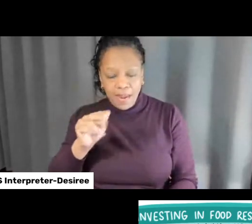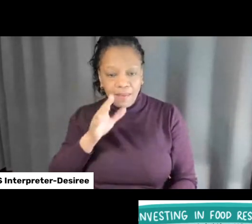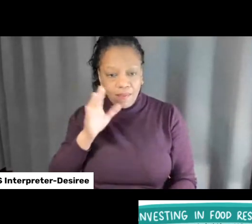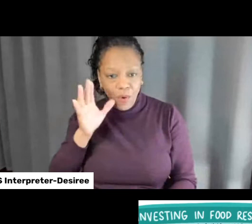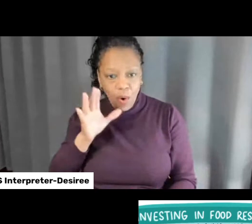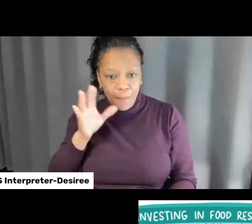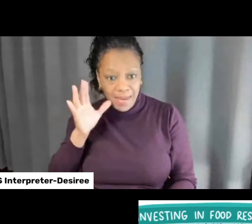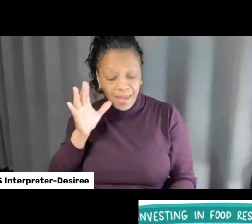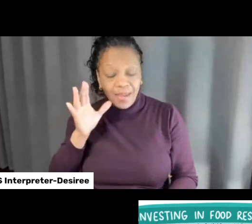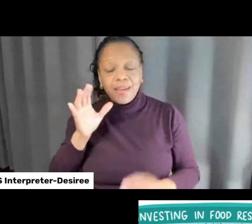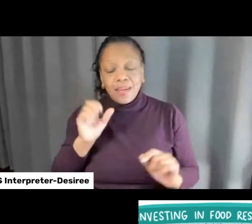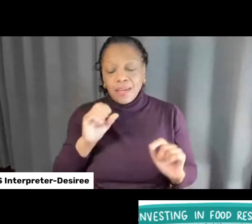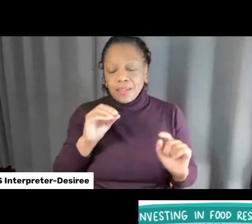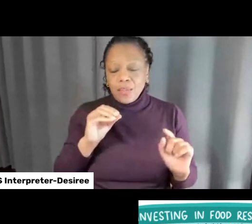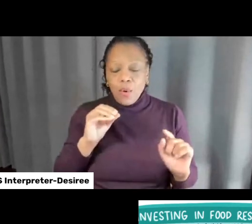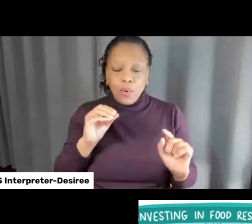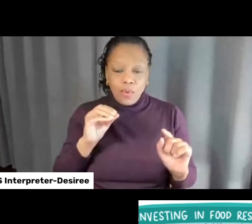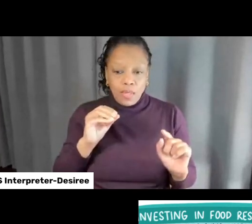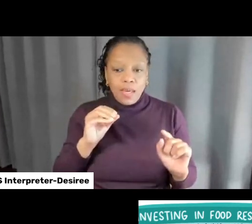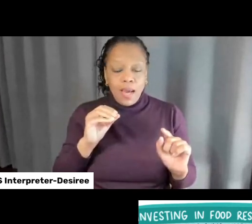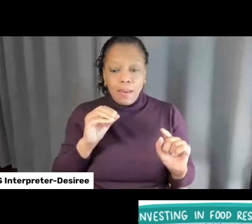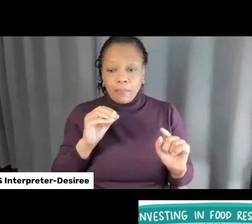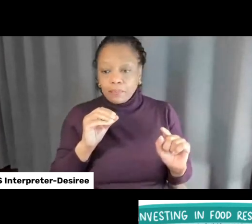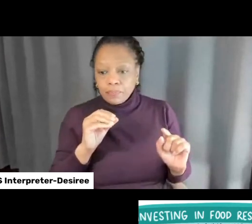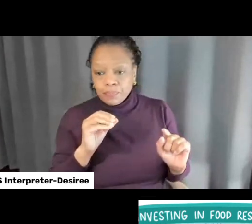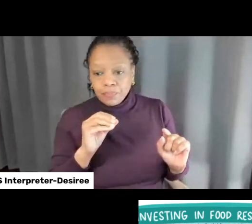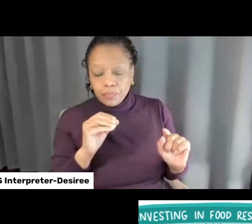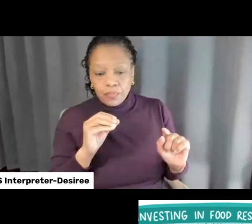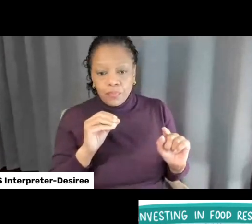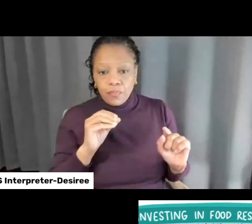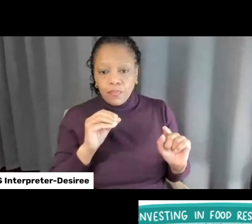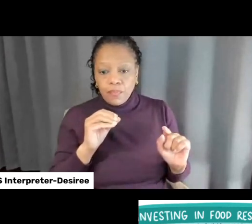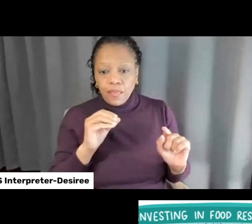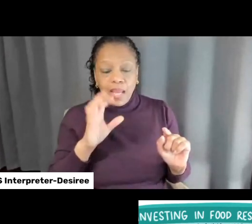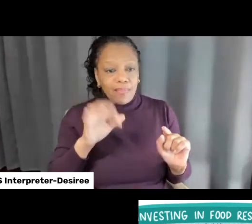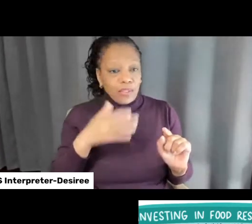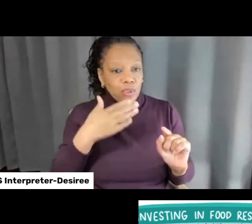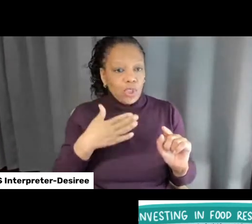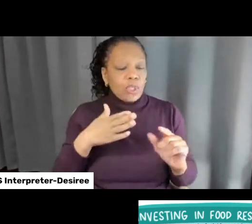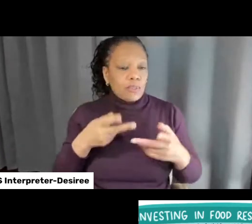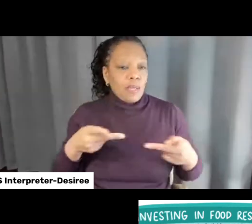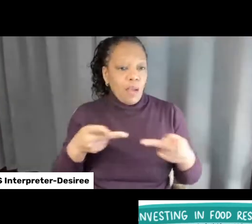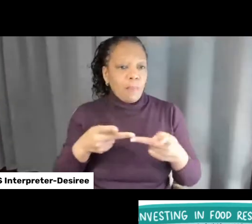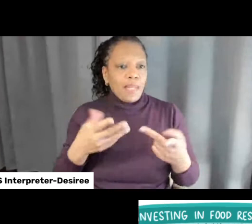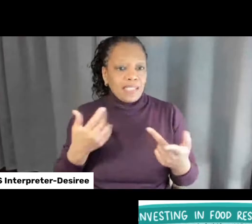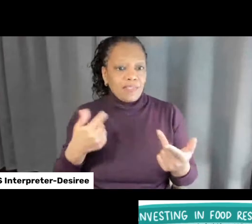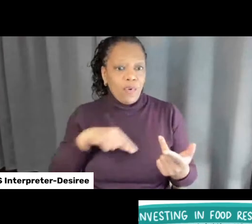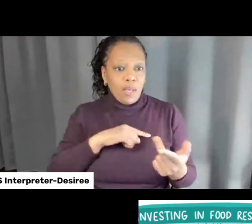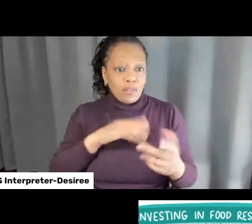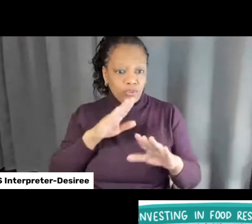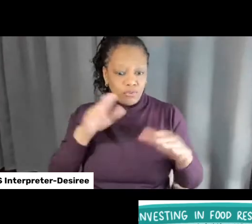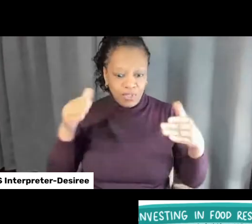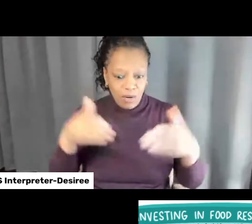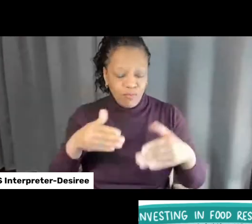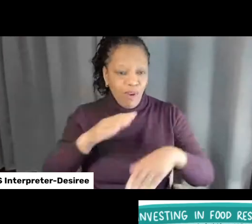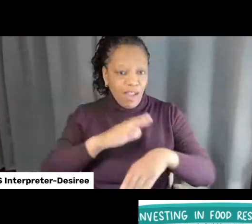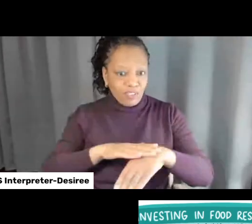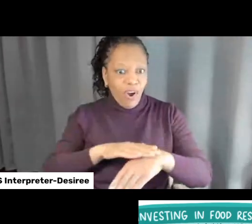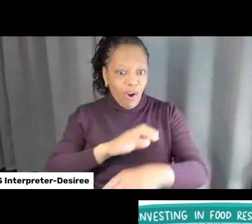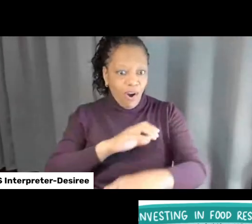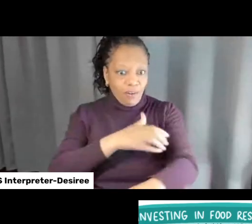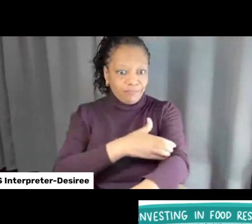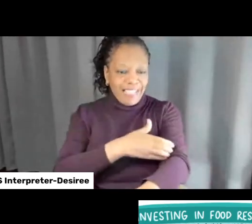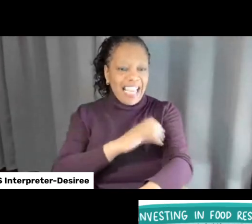and also a really useful place for us to start to direct some of our additional environment and sustainability work. And then finally, our Bureau of